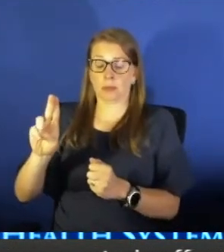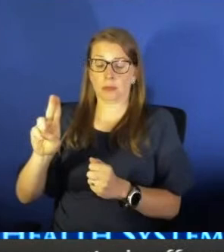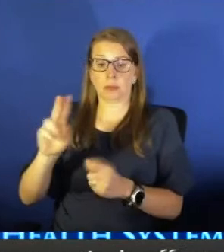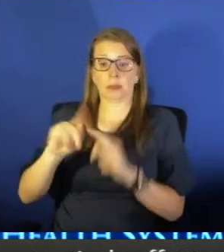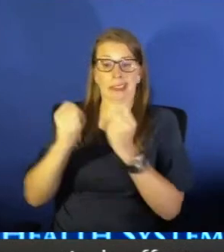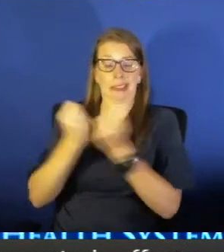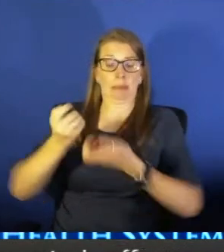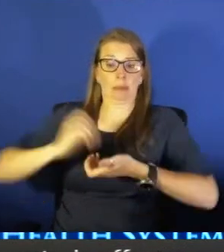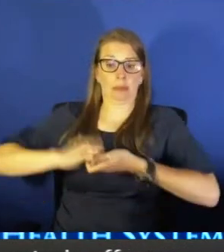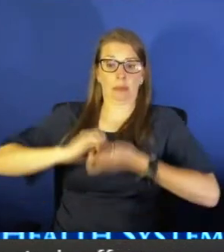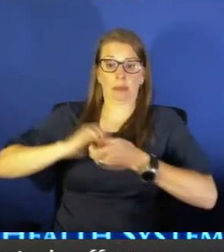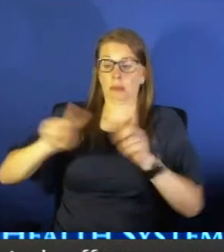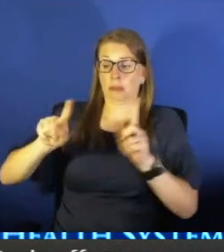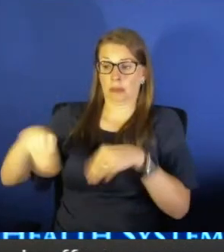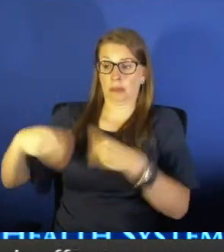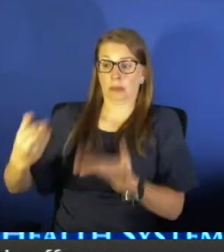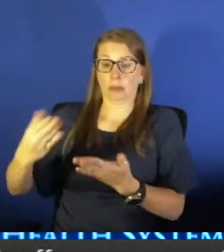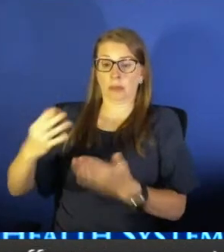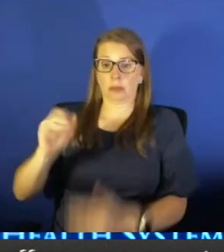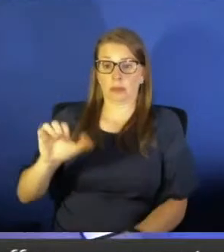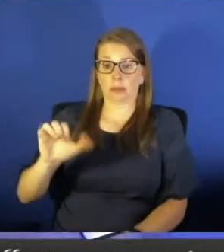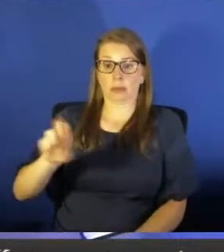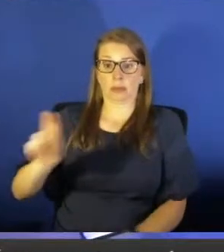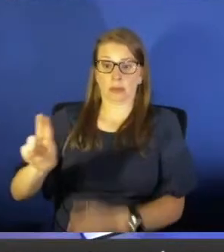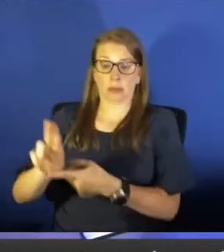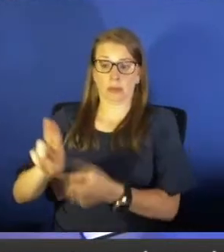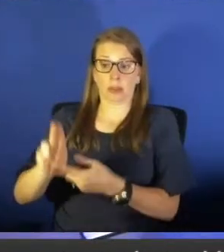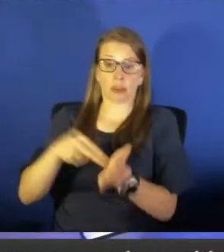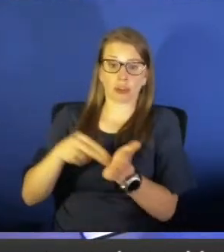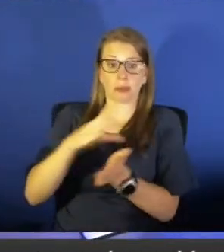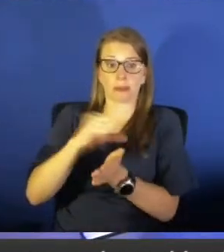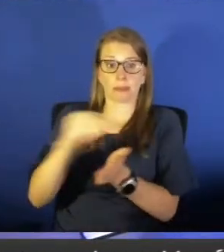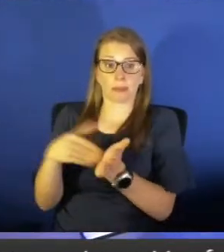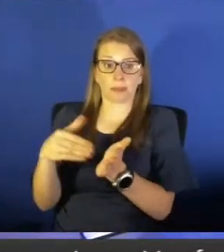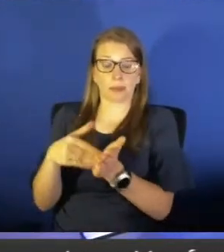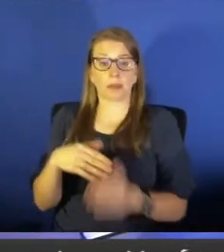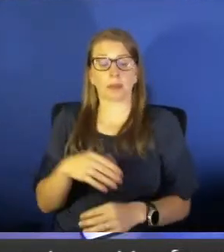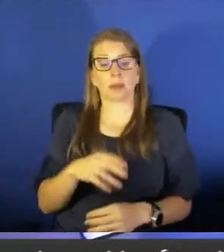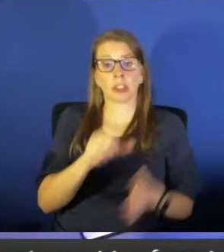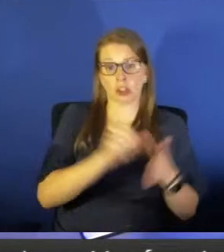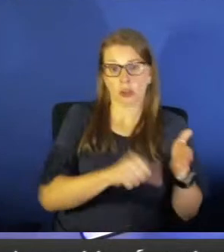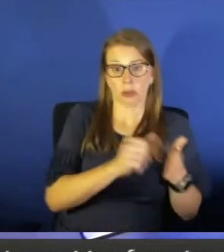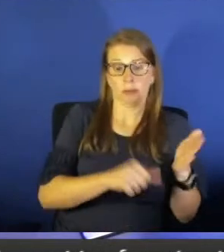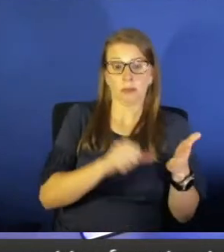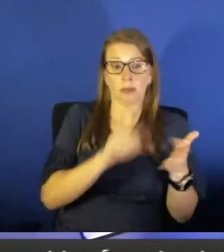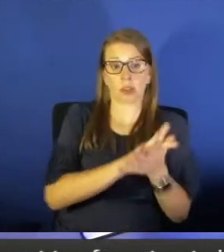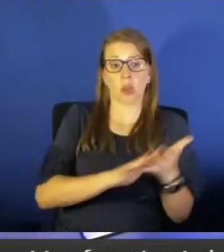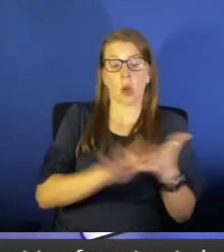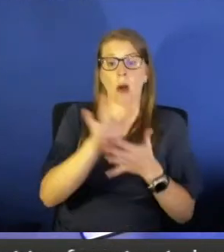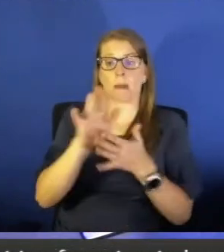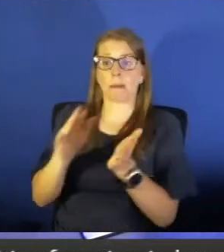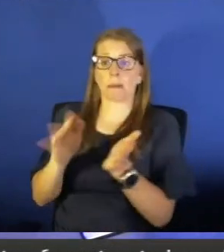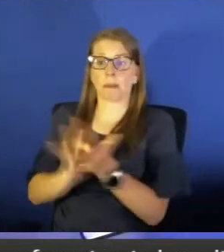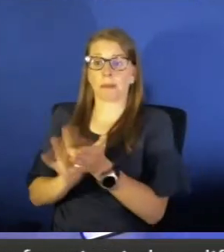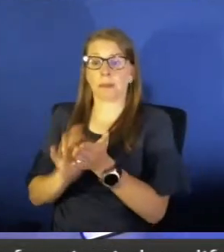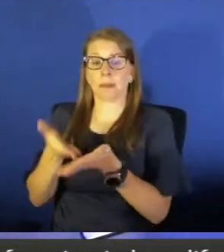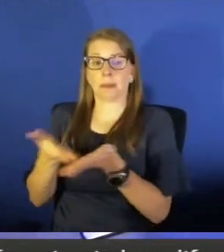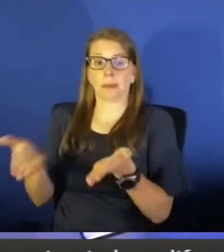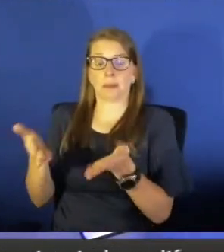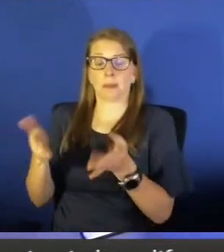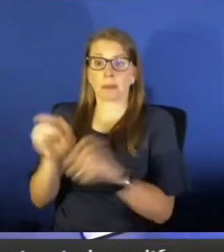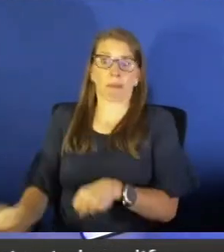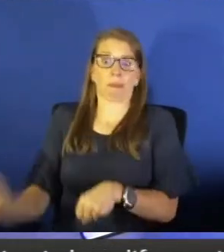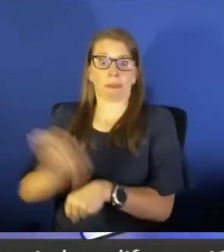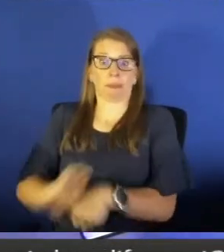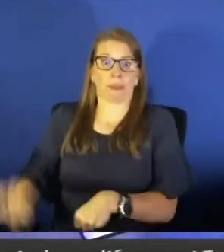delivered by our intensivists and our nurses at bedside. So this is not uncommon. The surgeons are taking the glory, and all this. The medical guys are doing all the right. work. That's how it